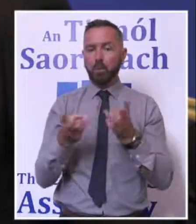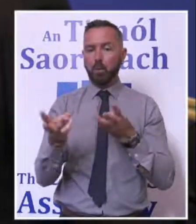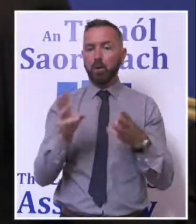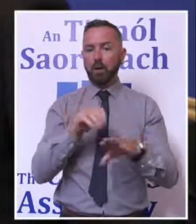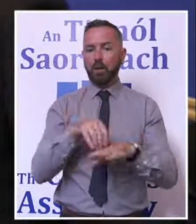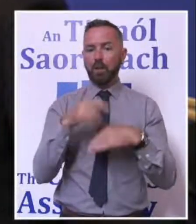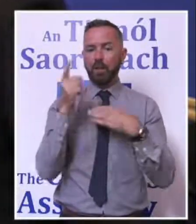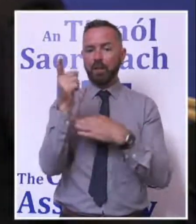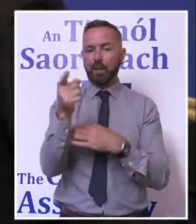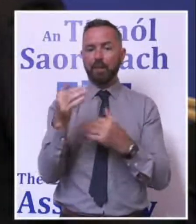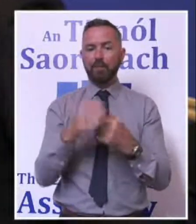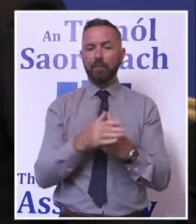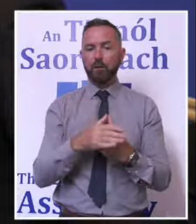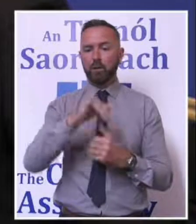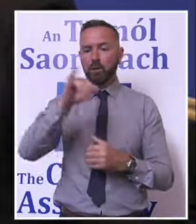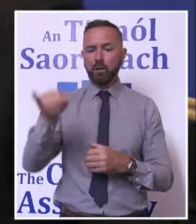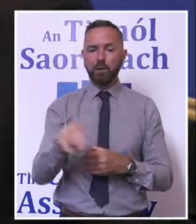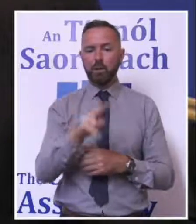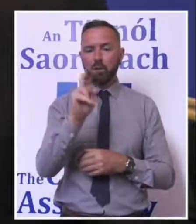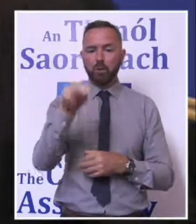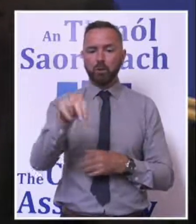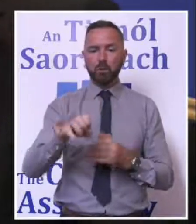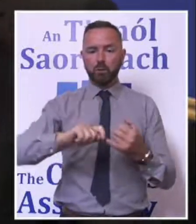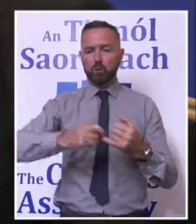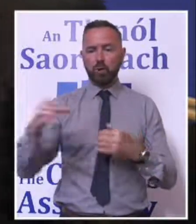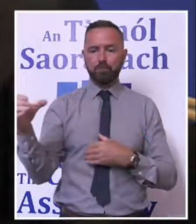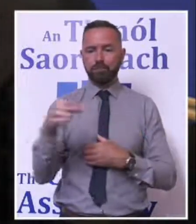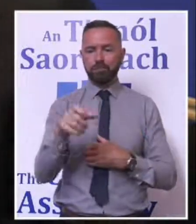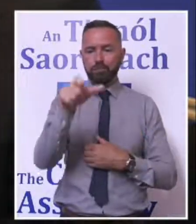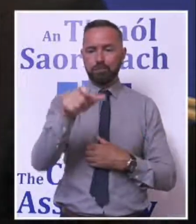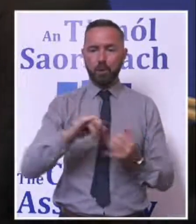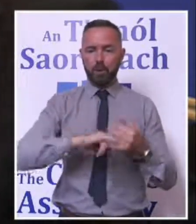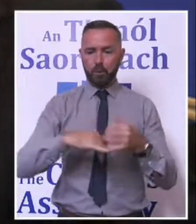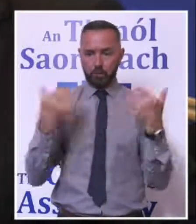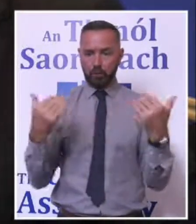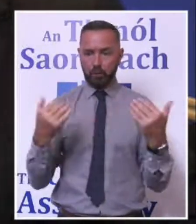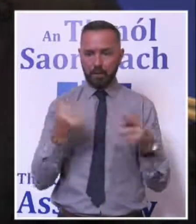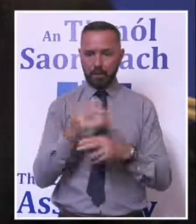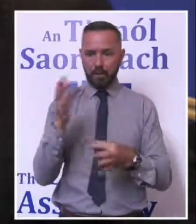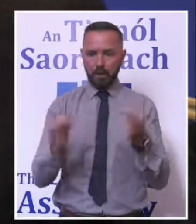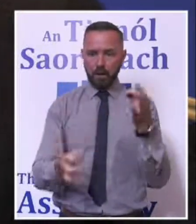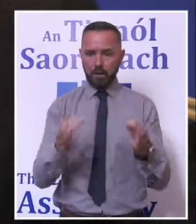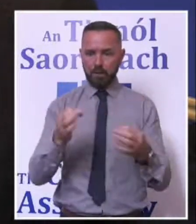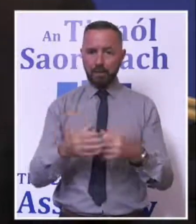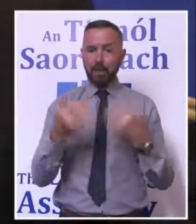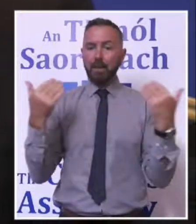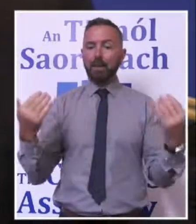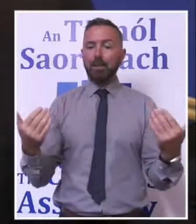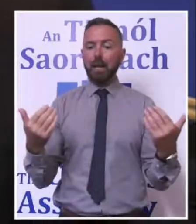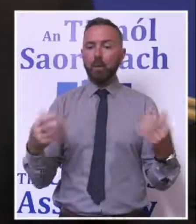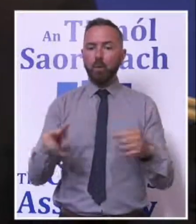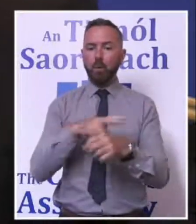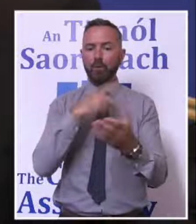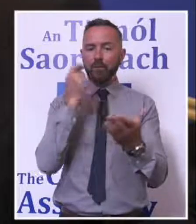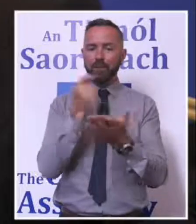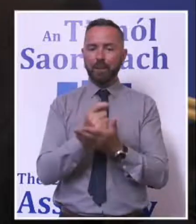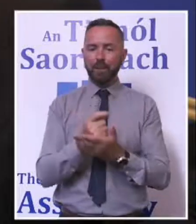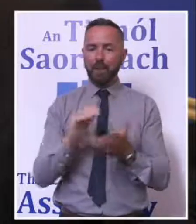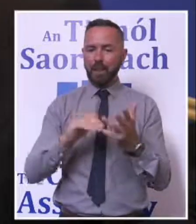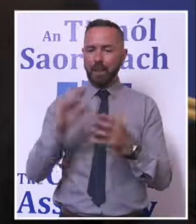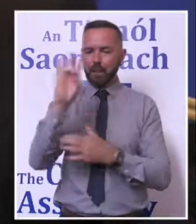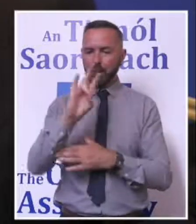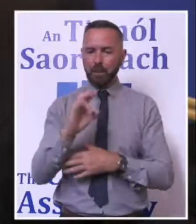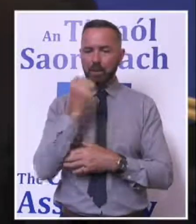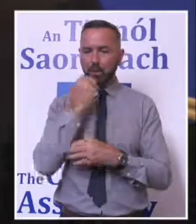that for the June session. Thank you. So we have, we're now into overtime. Last